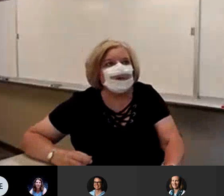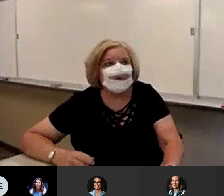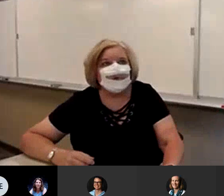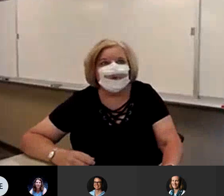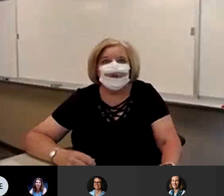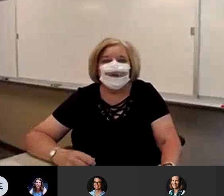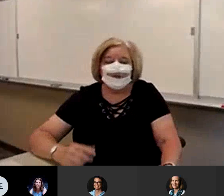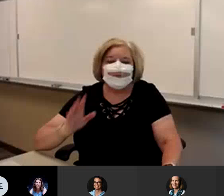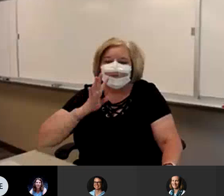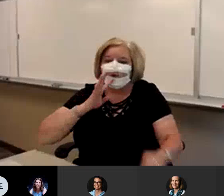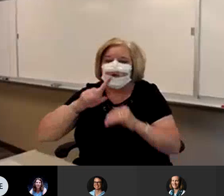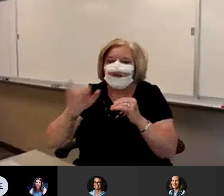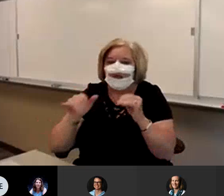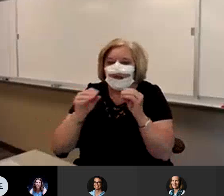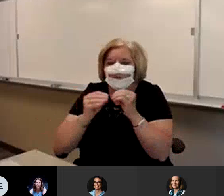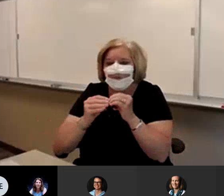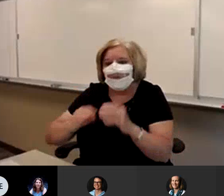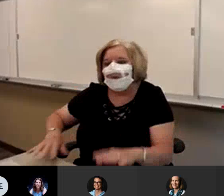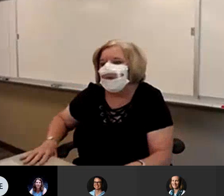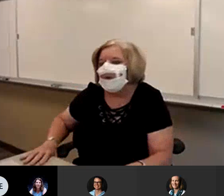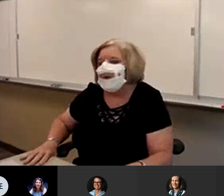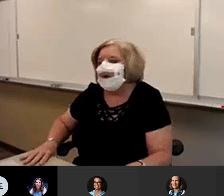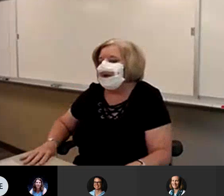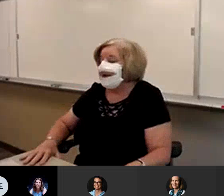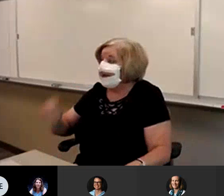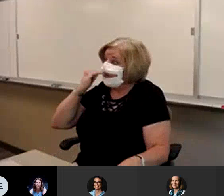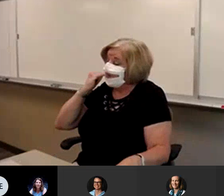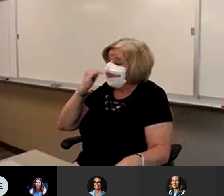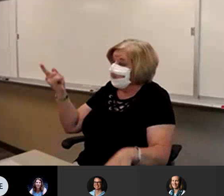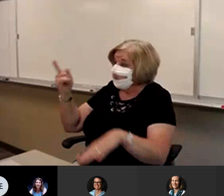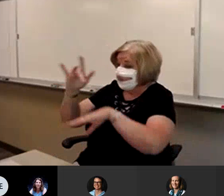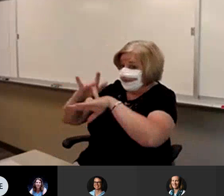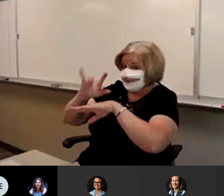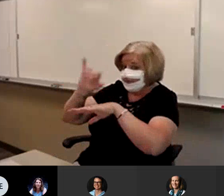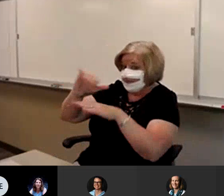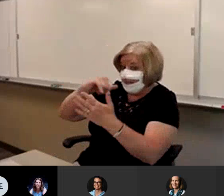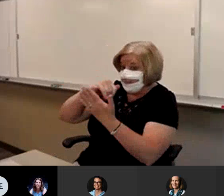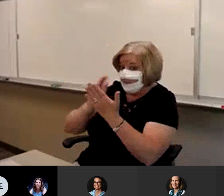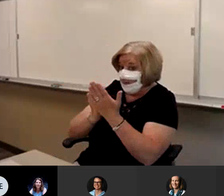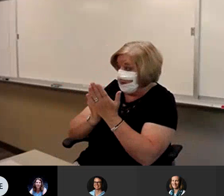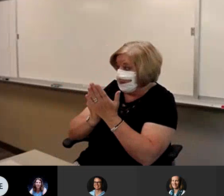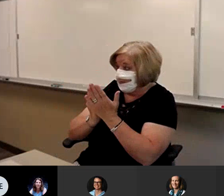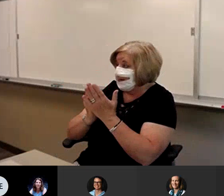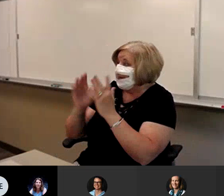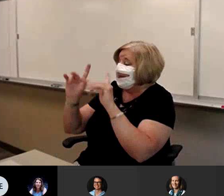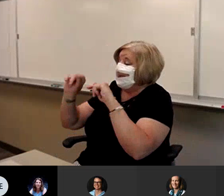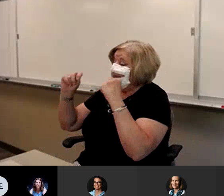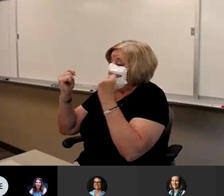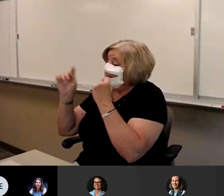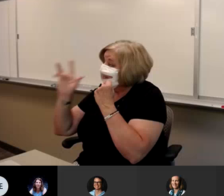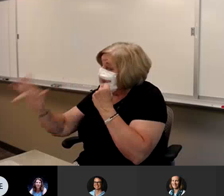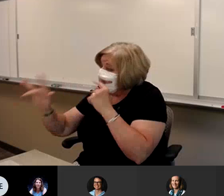more within that. So if you click on that team group,